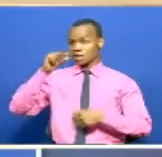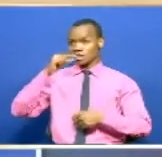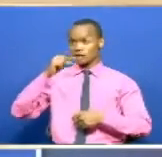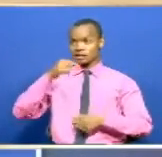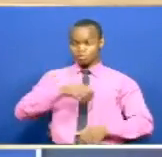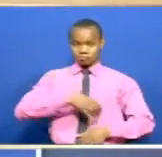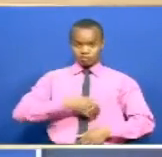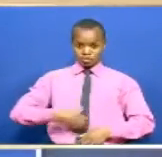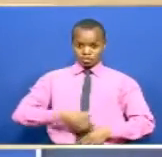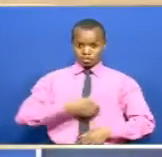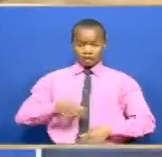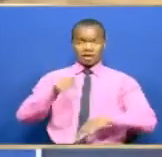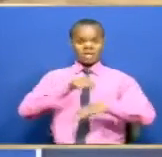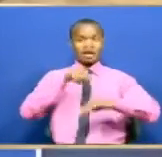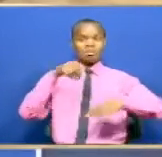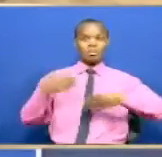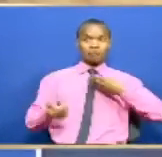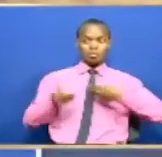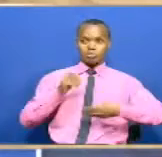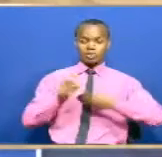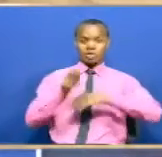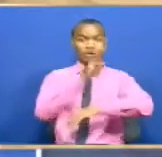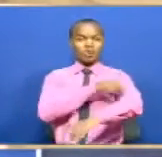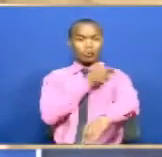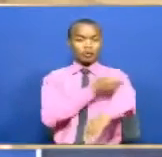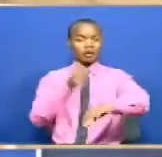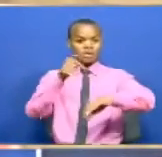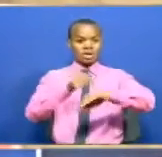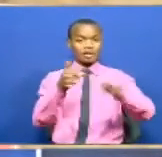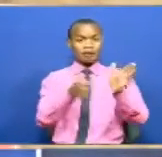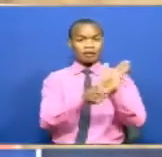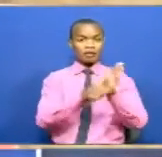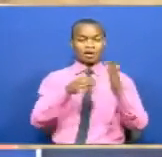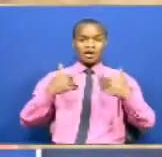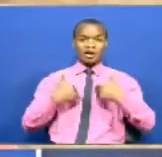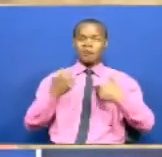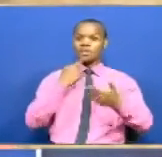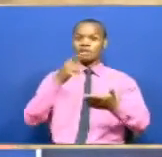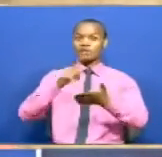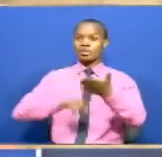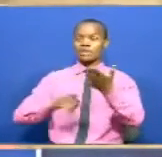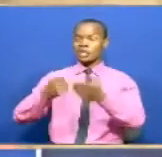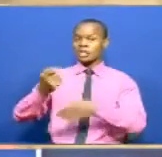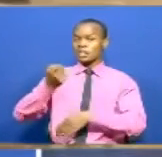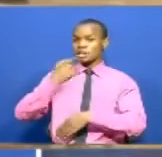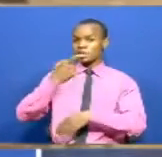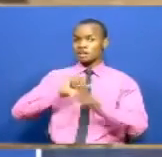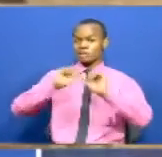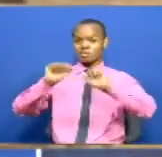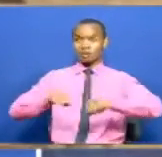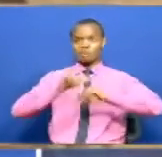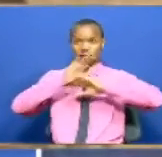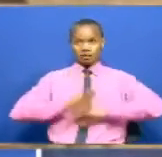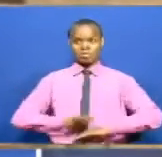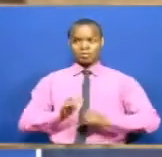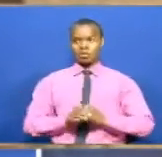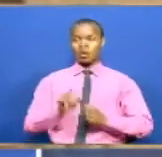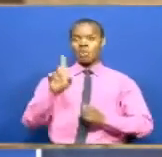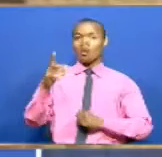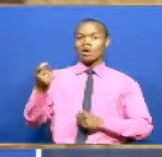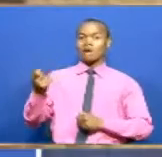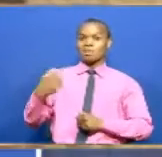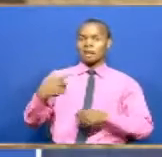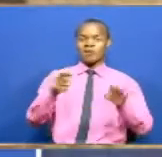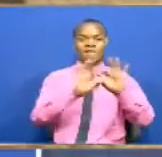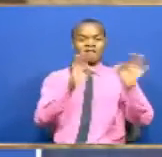medics at Busia Referal Hospital discovered the problem, they recommended drugs that gave the infant relief for a while. Months later, the family is